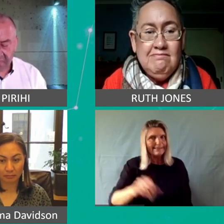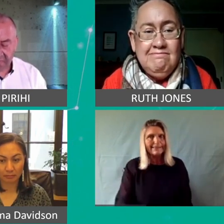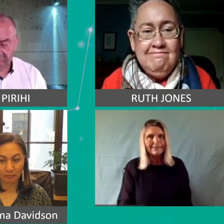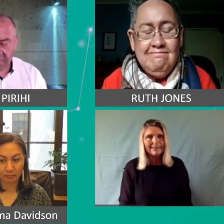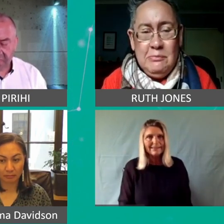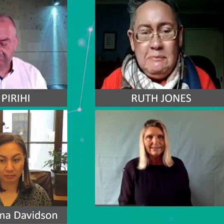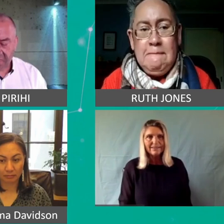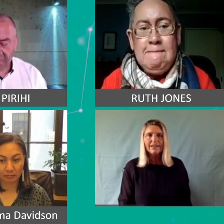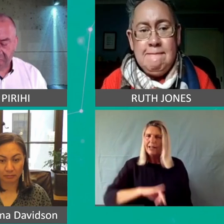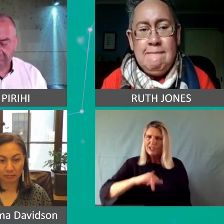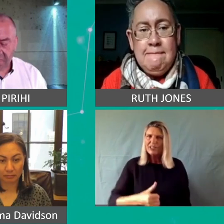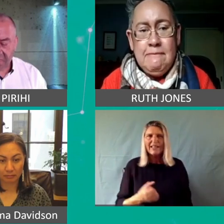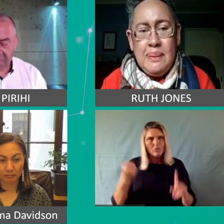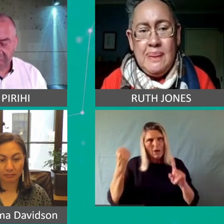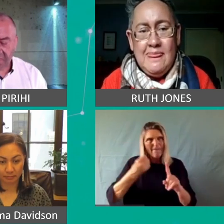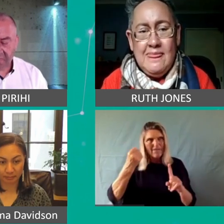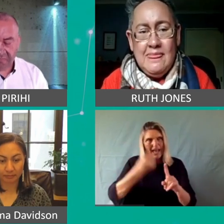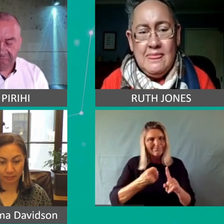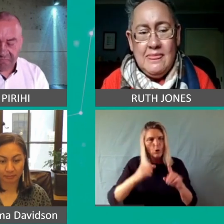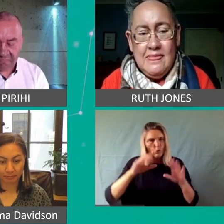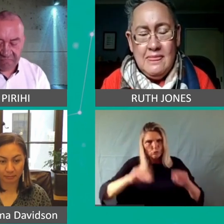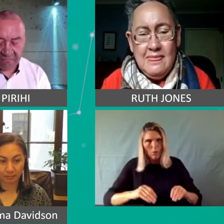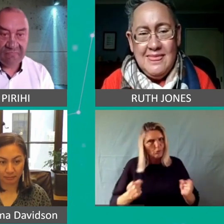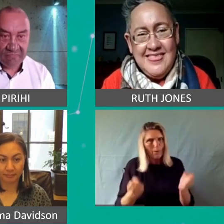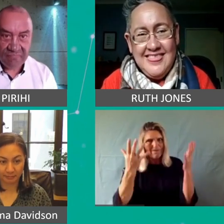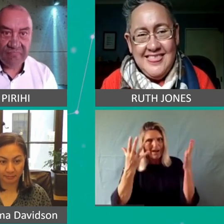keep advocating for that to occur. Thank you.